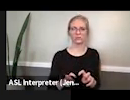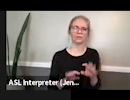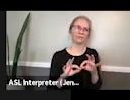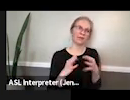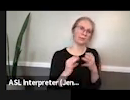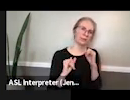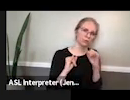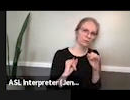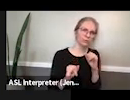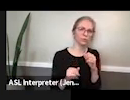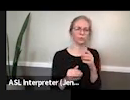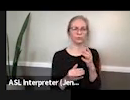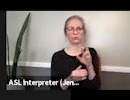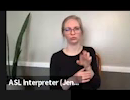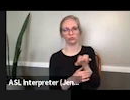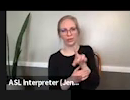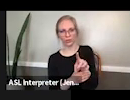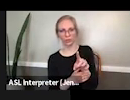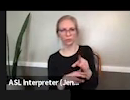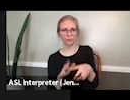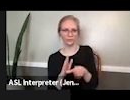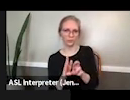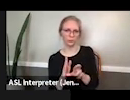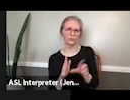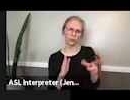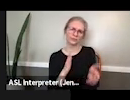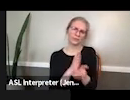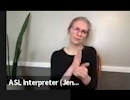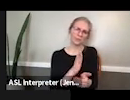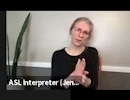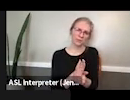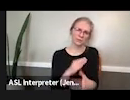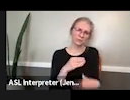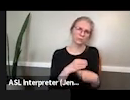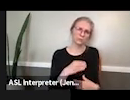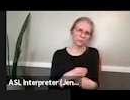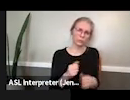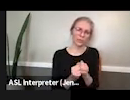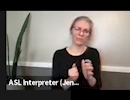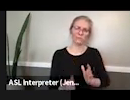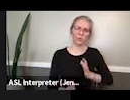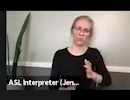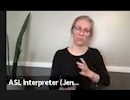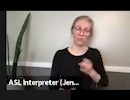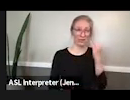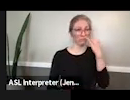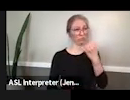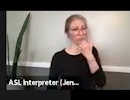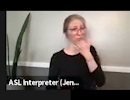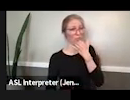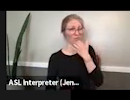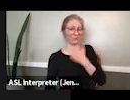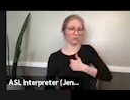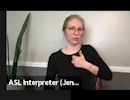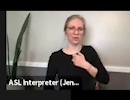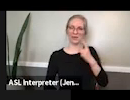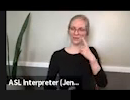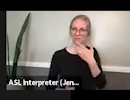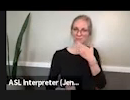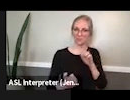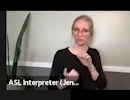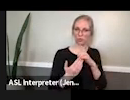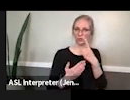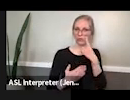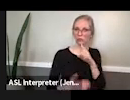and you supplement with formal. If I'm wrong, I'm sorry, but I think that's the way we best approach the identification of